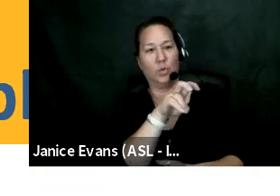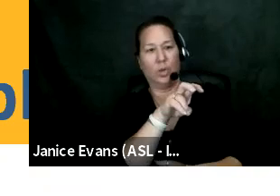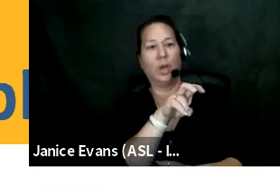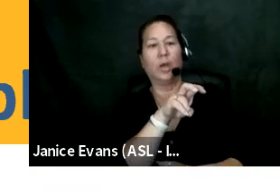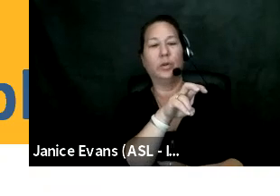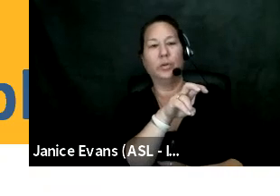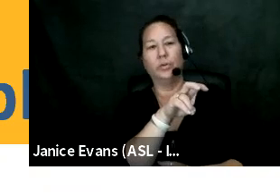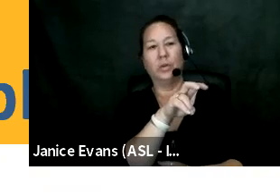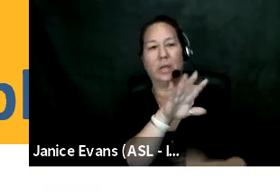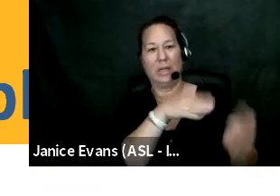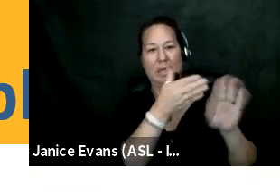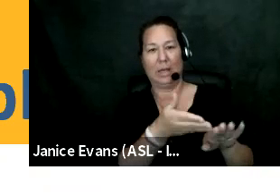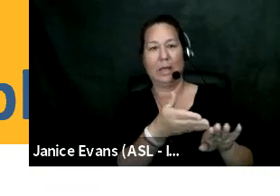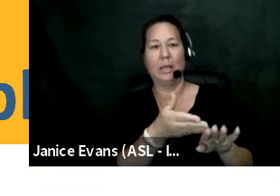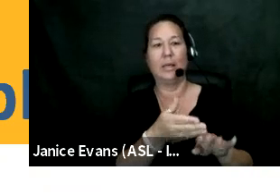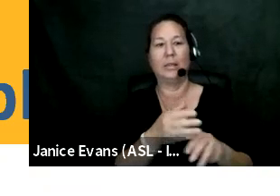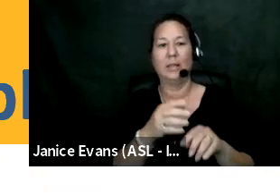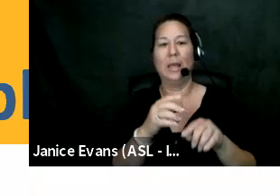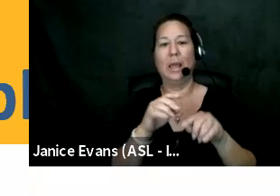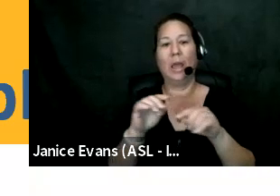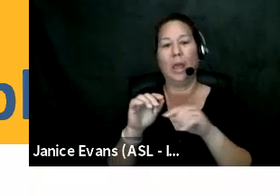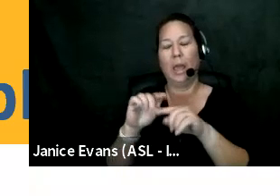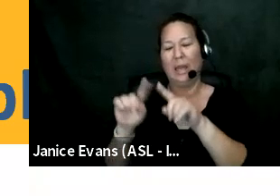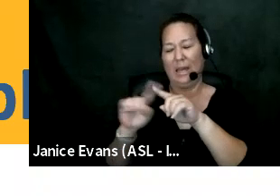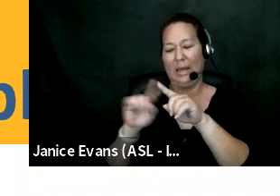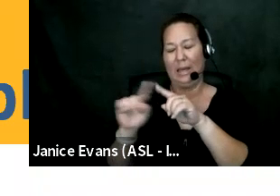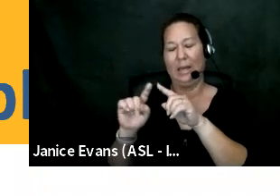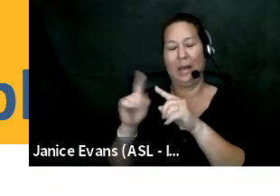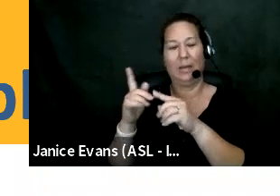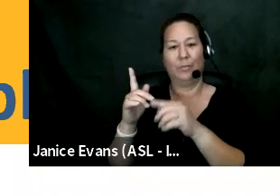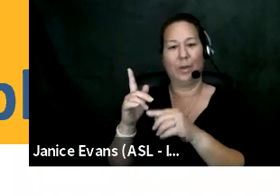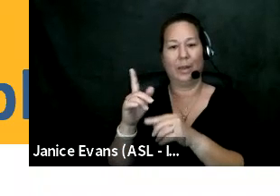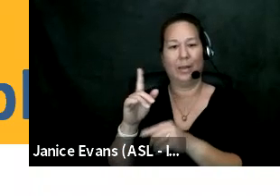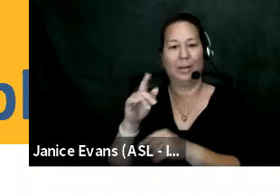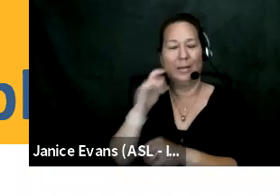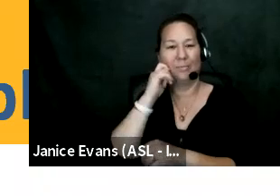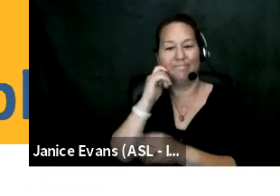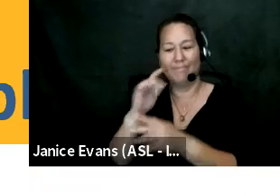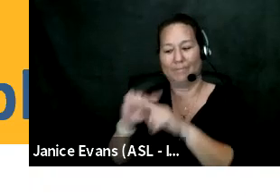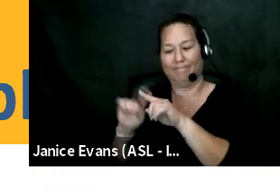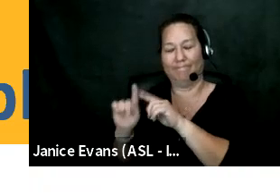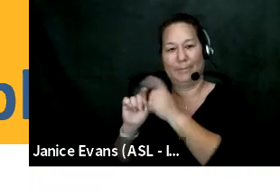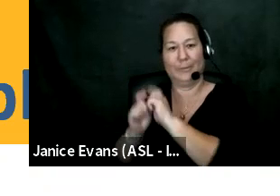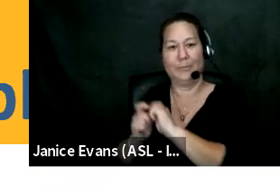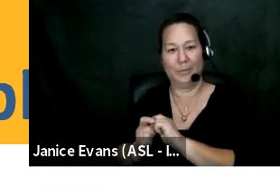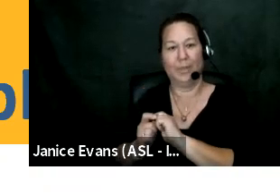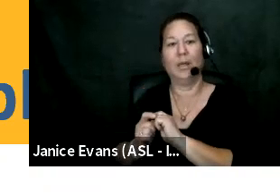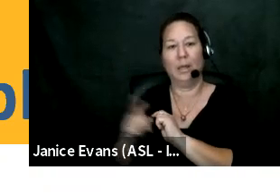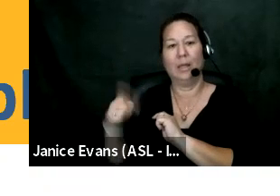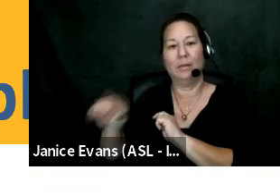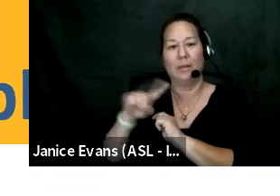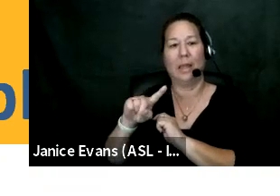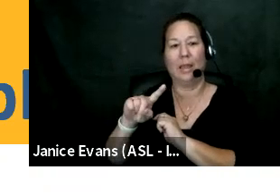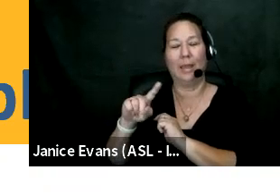African American, Latino and Latinx, and Pacific Islanders have experienced disproportionate disease